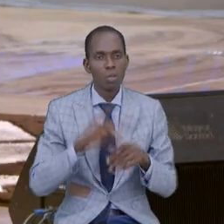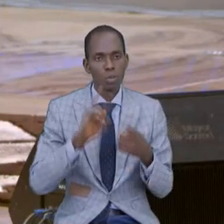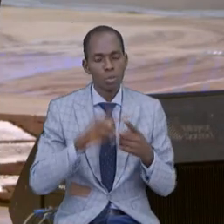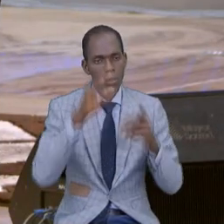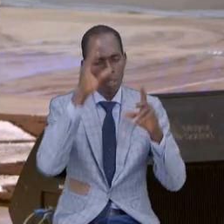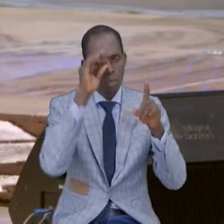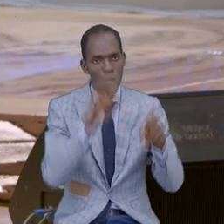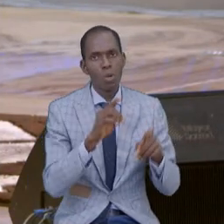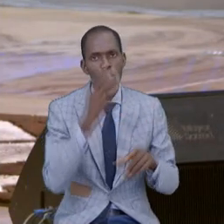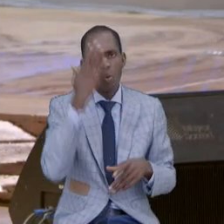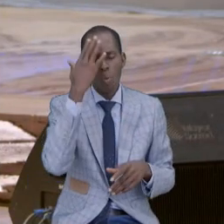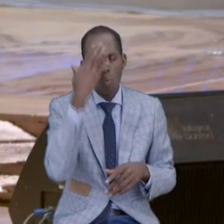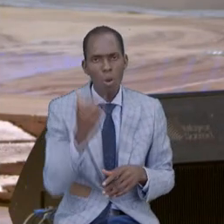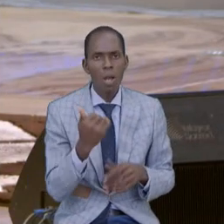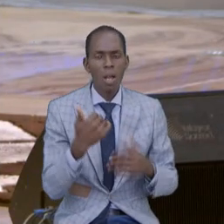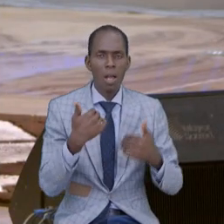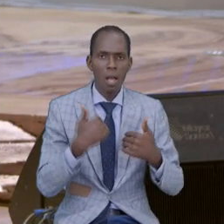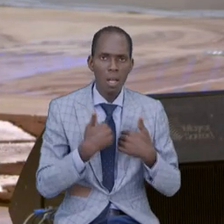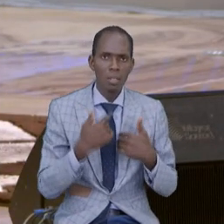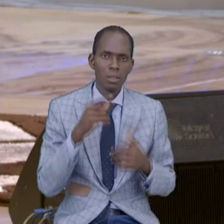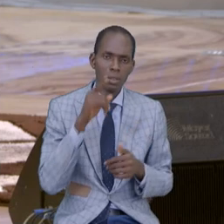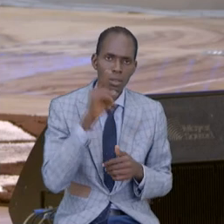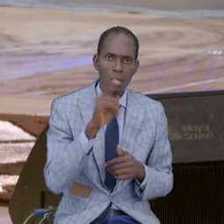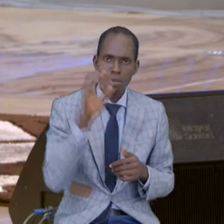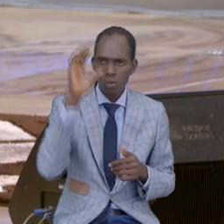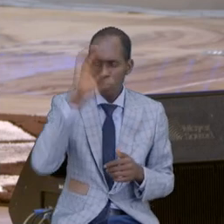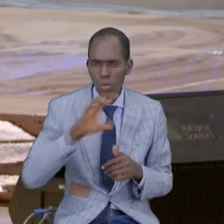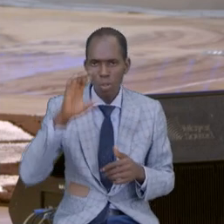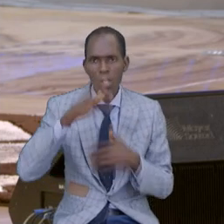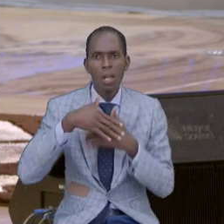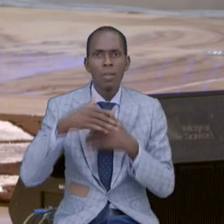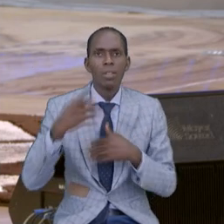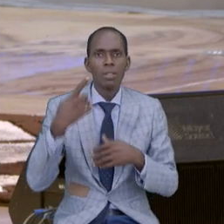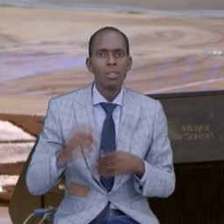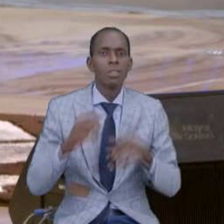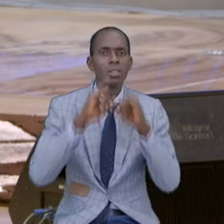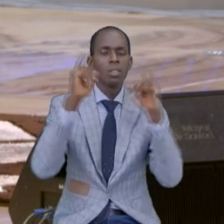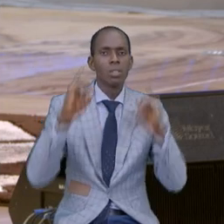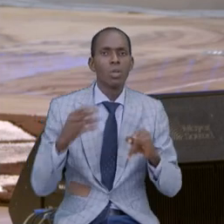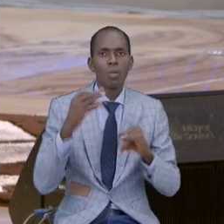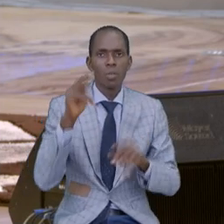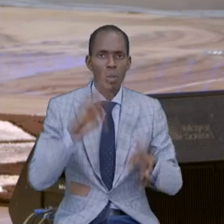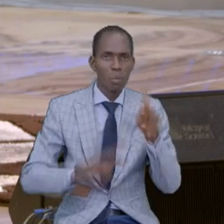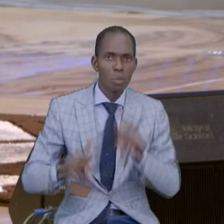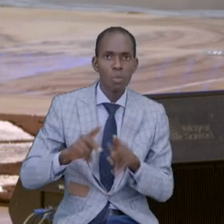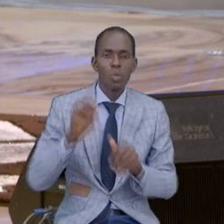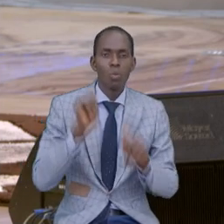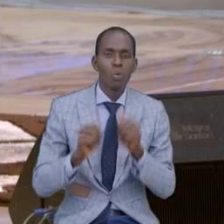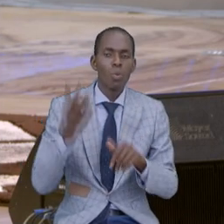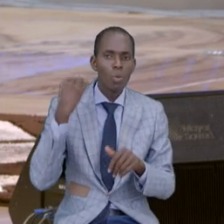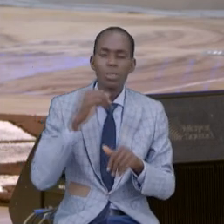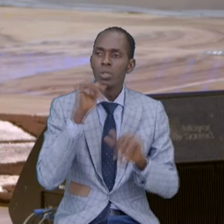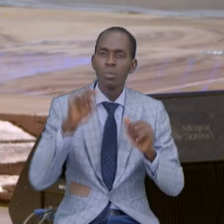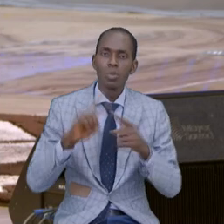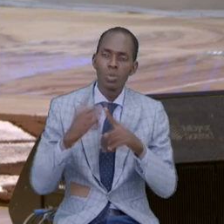that why hast thou sought after the gods of the people, which could not deliver